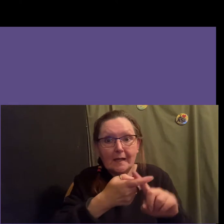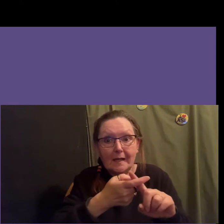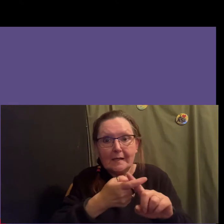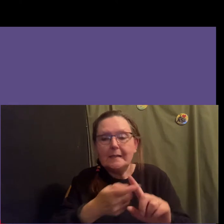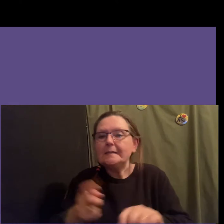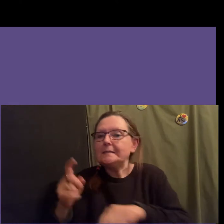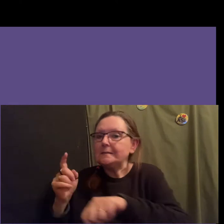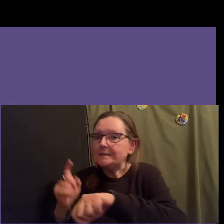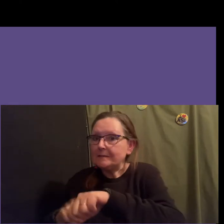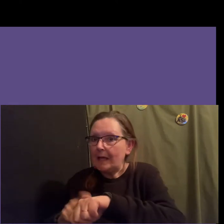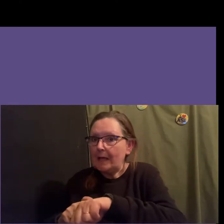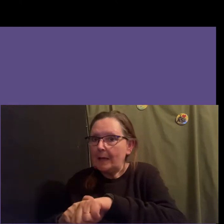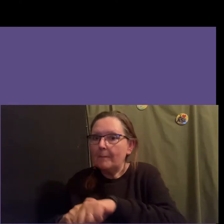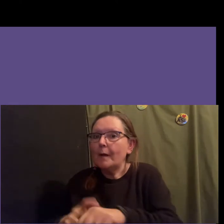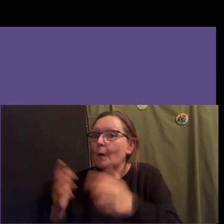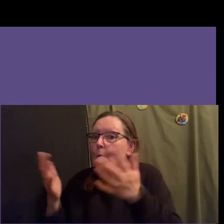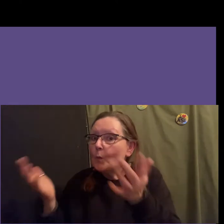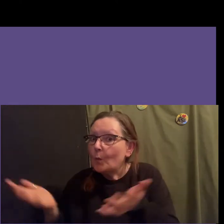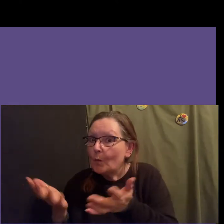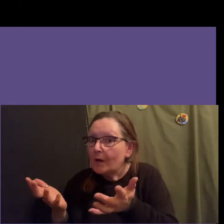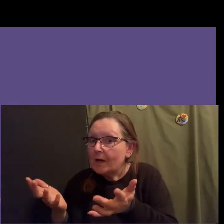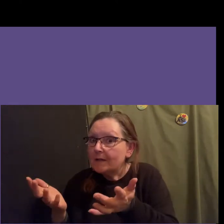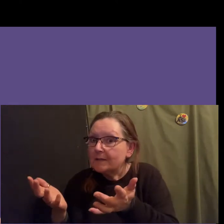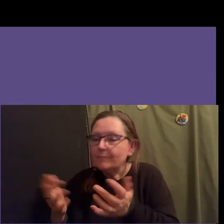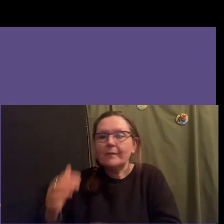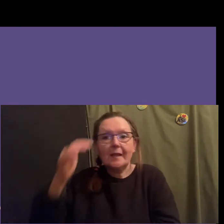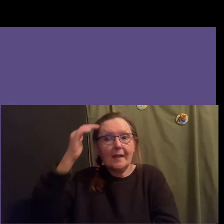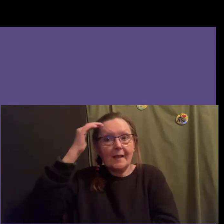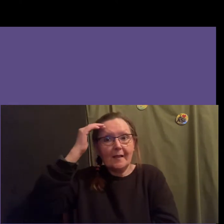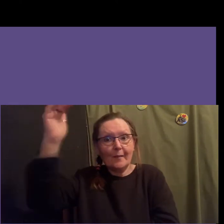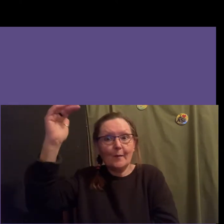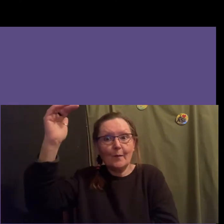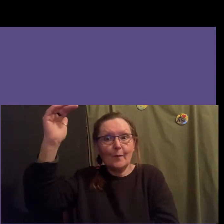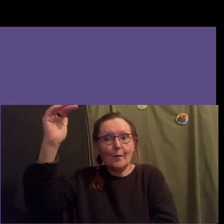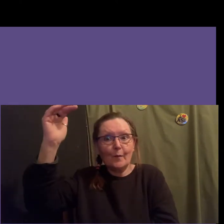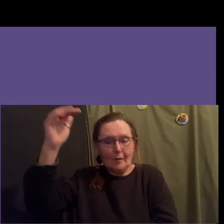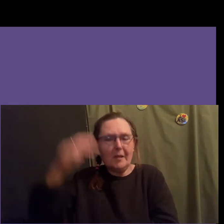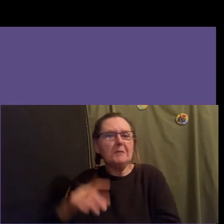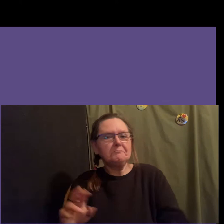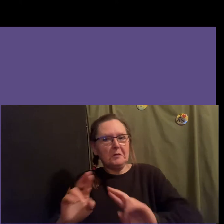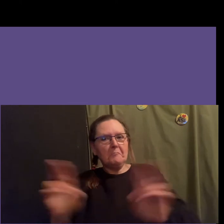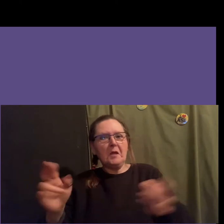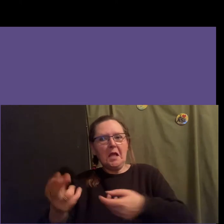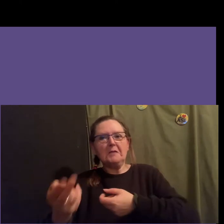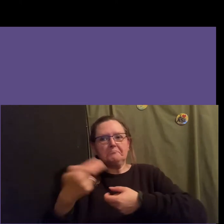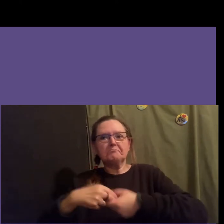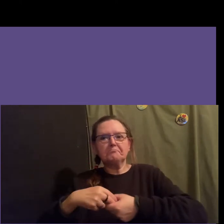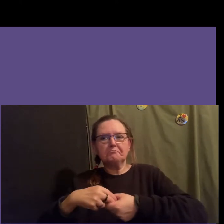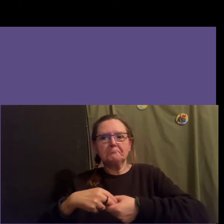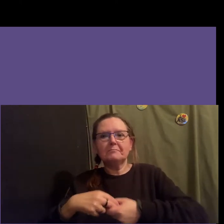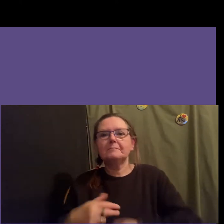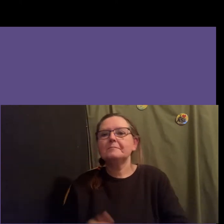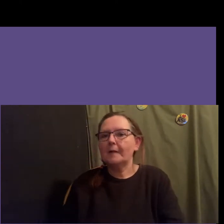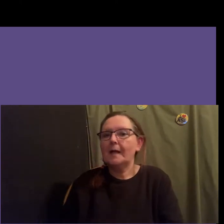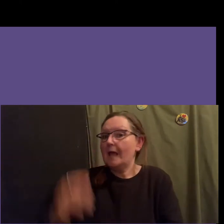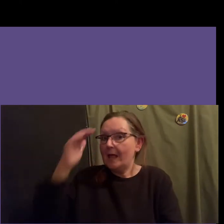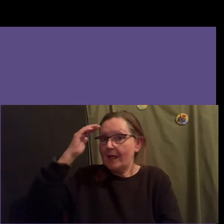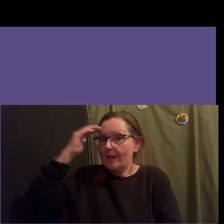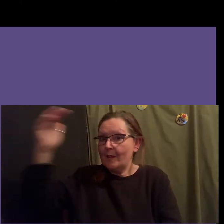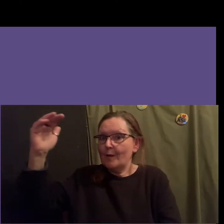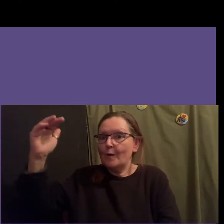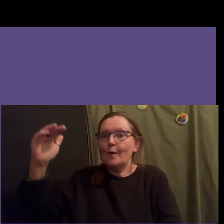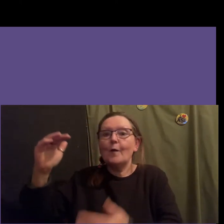friends, it's time to say hello. Can you sing that with me?